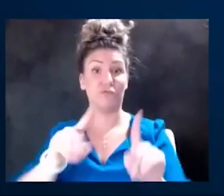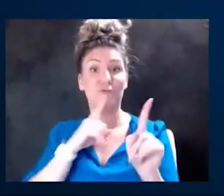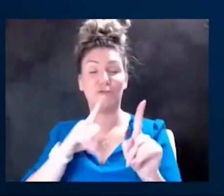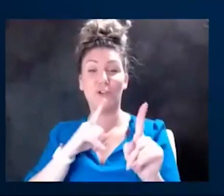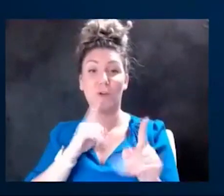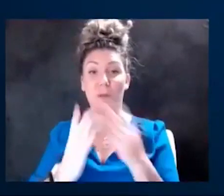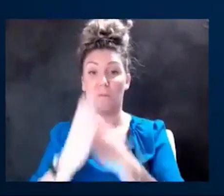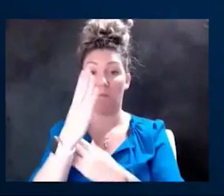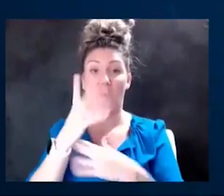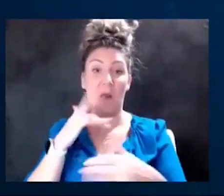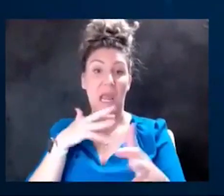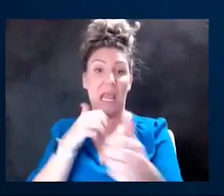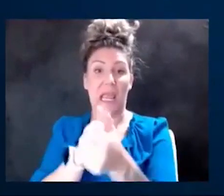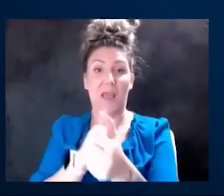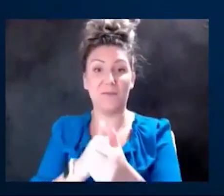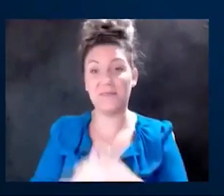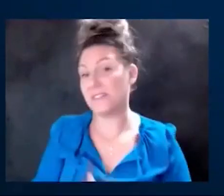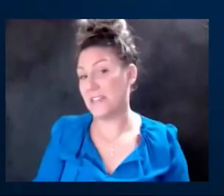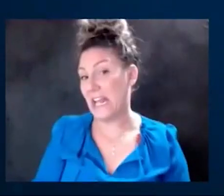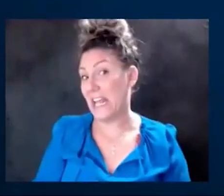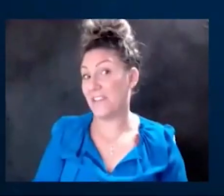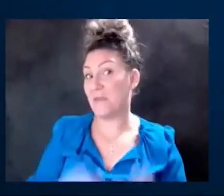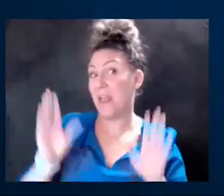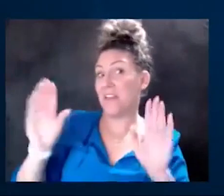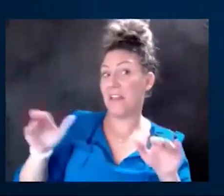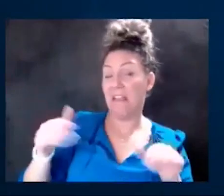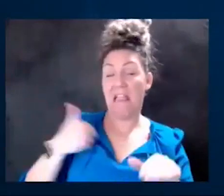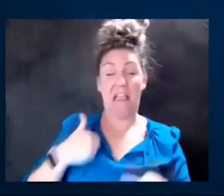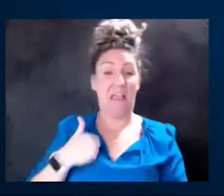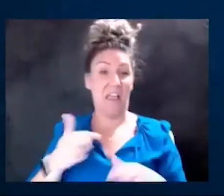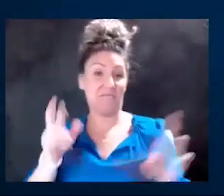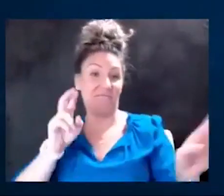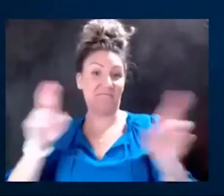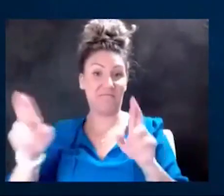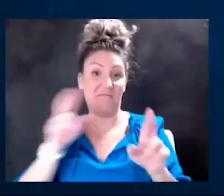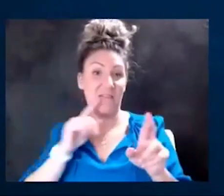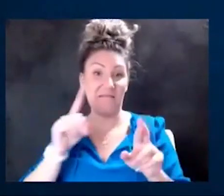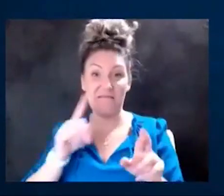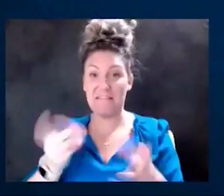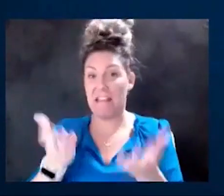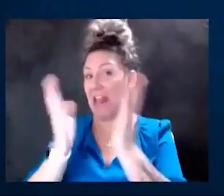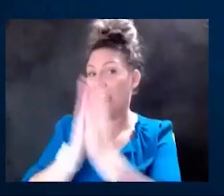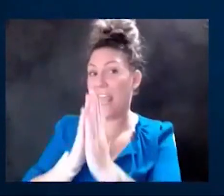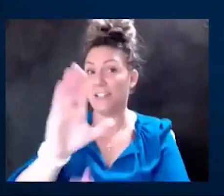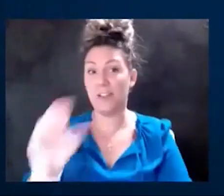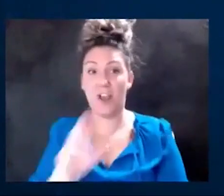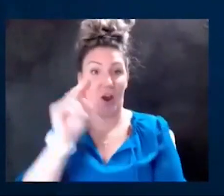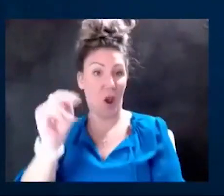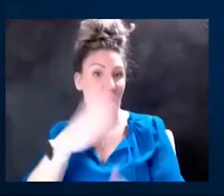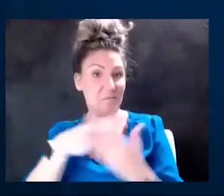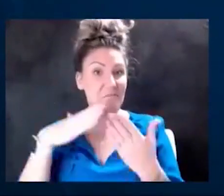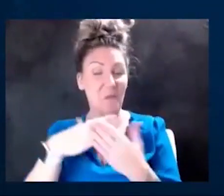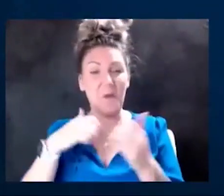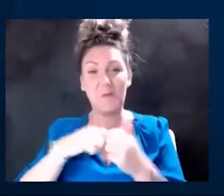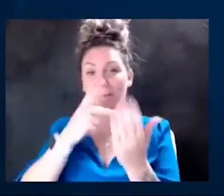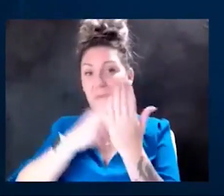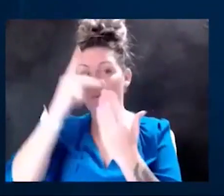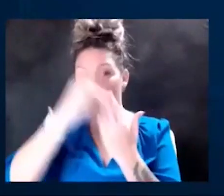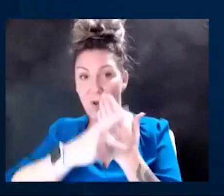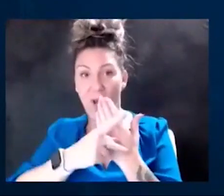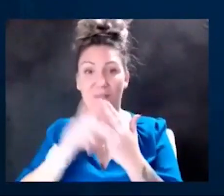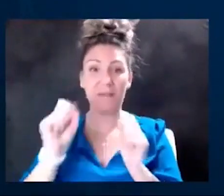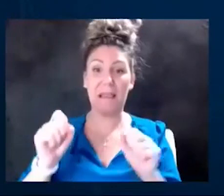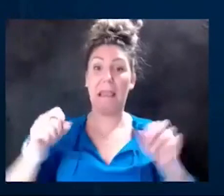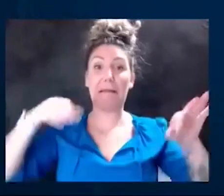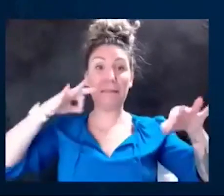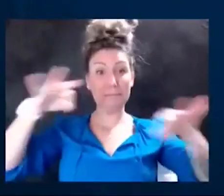if you can hire Dr. Evergreen, let's do it. I'm all about that. We could give her her own segment on the program. Oh, man. She wants to do that. Yeah, she I'm can sure it's explain free. this